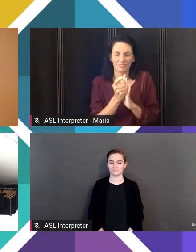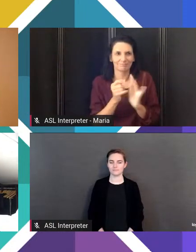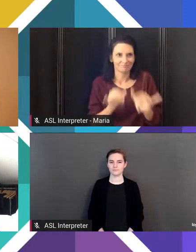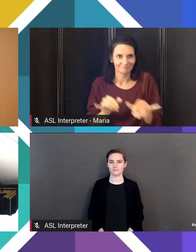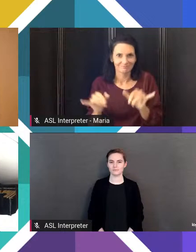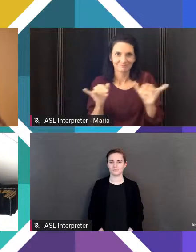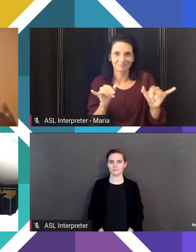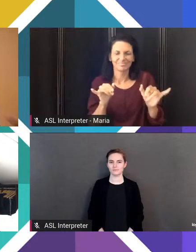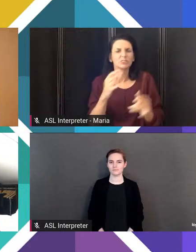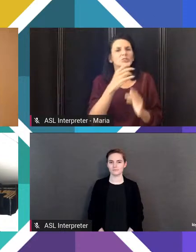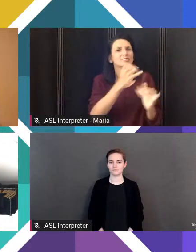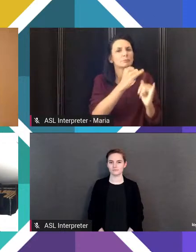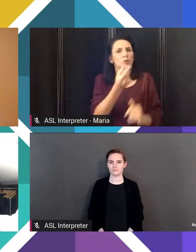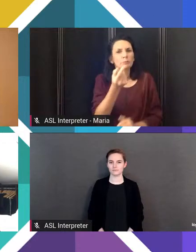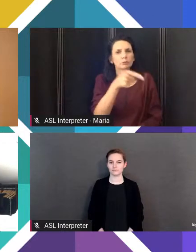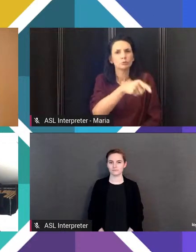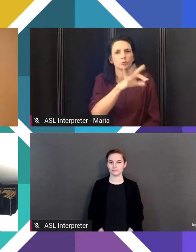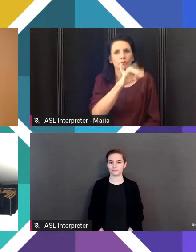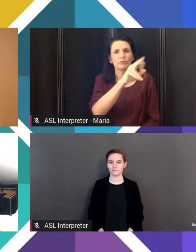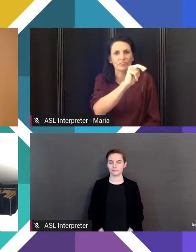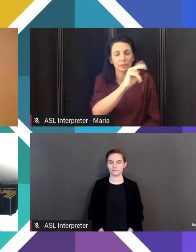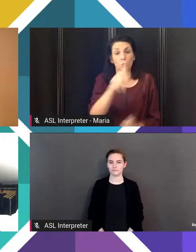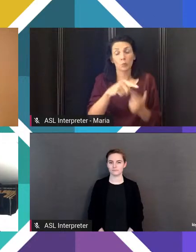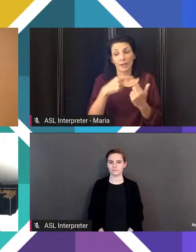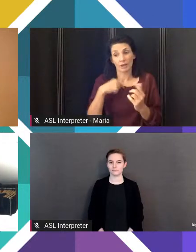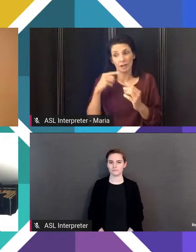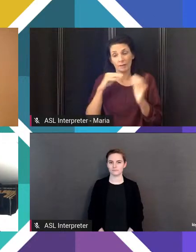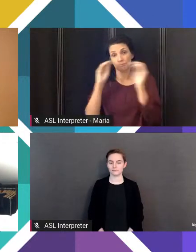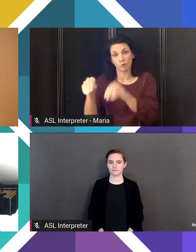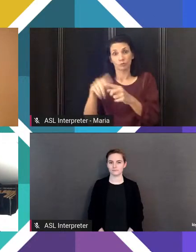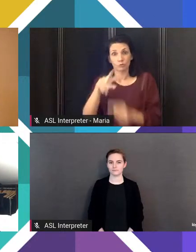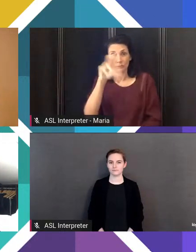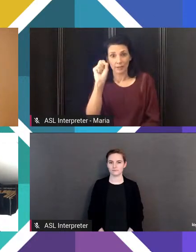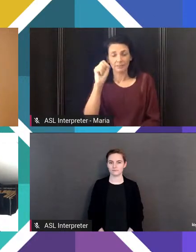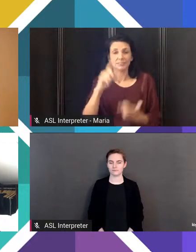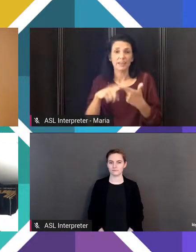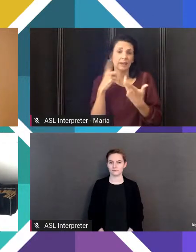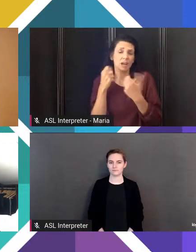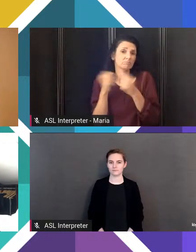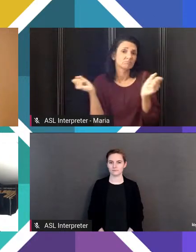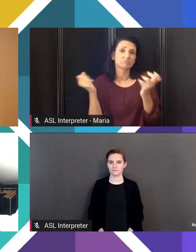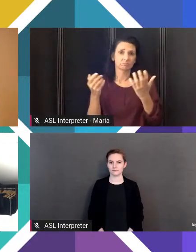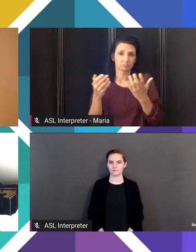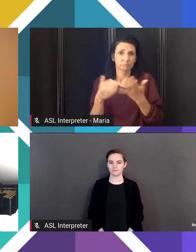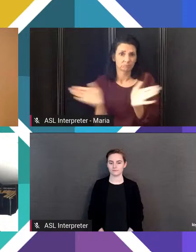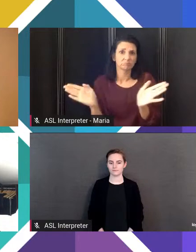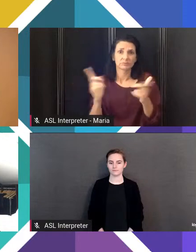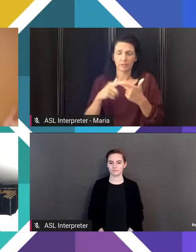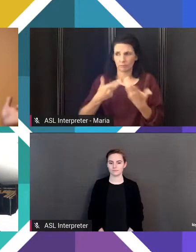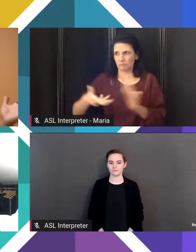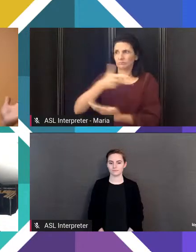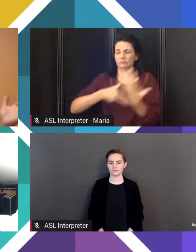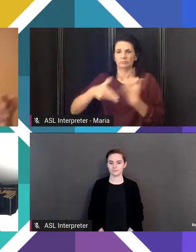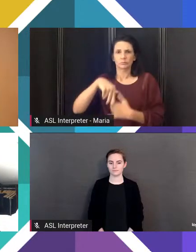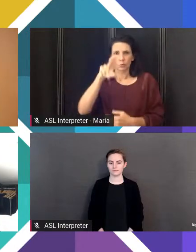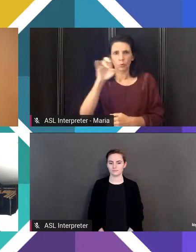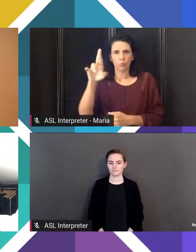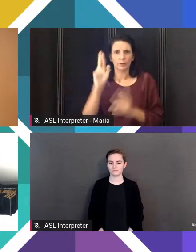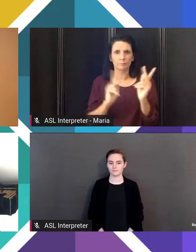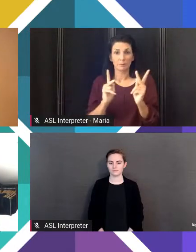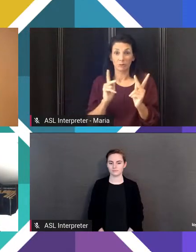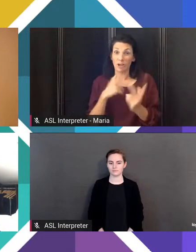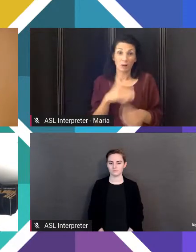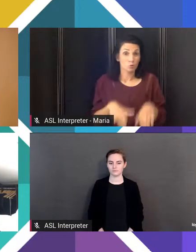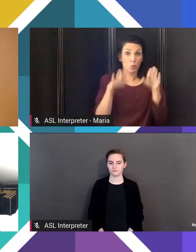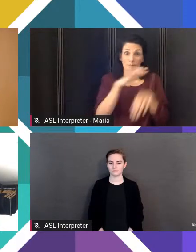to Finn, when I like came to the US and I came out of the closet and I started surrounding myself with queer people because I had never had queer people around